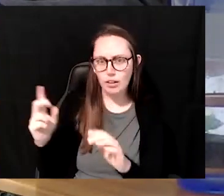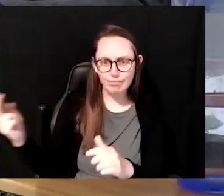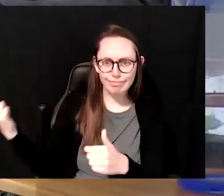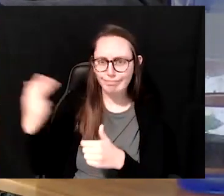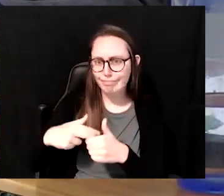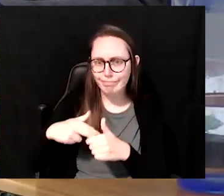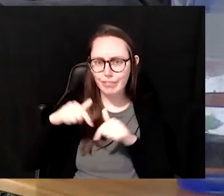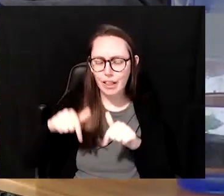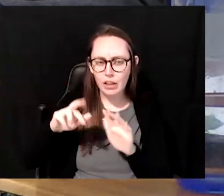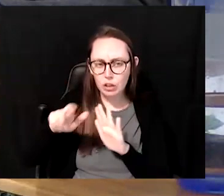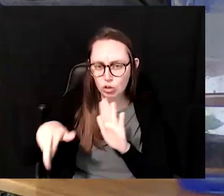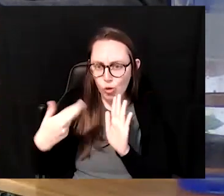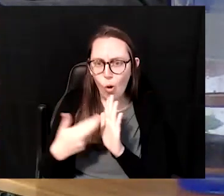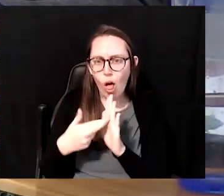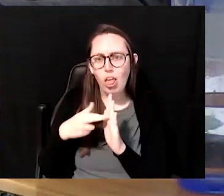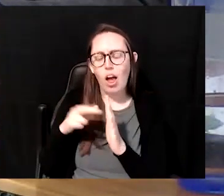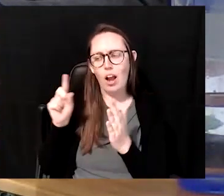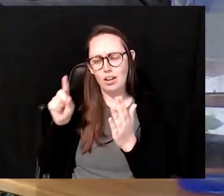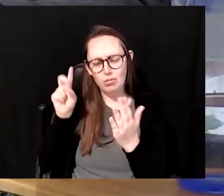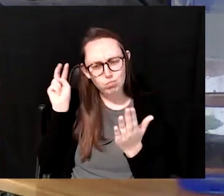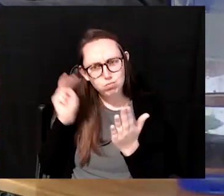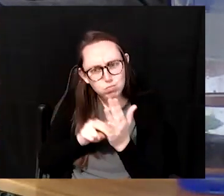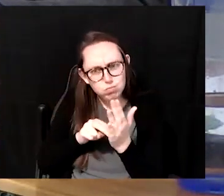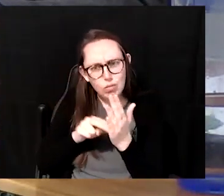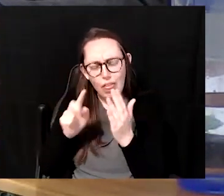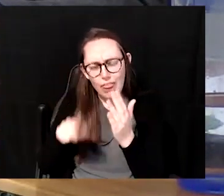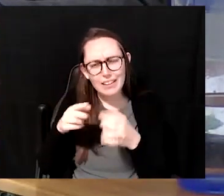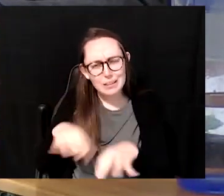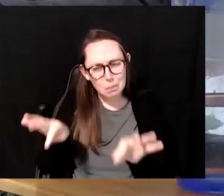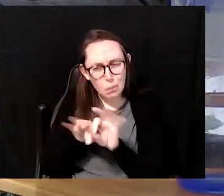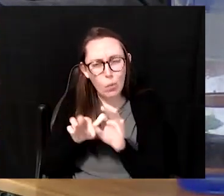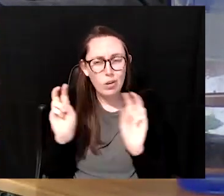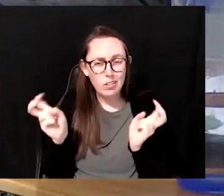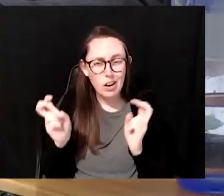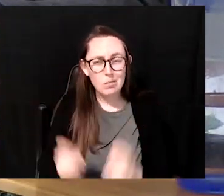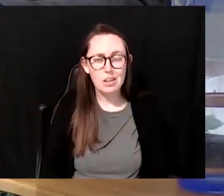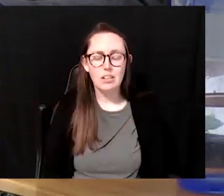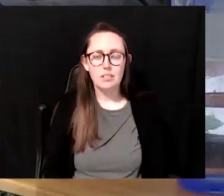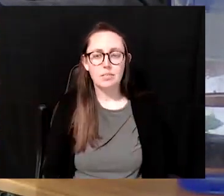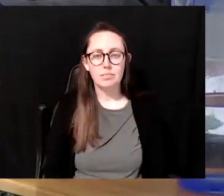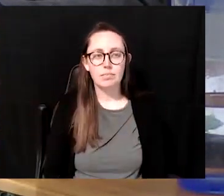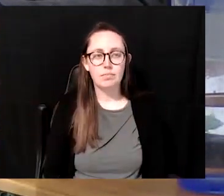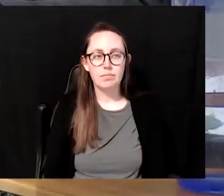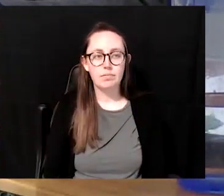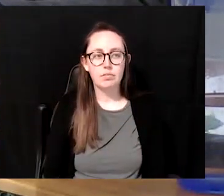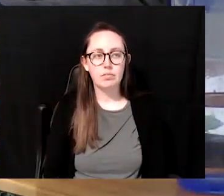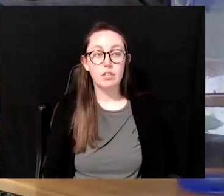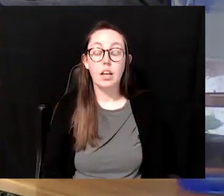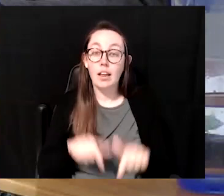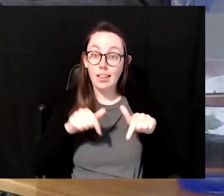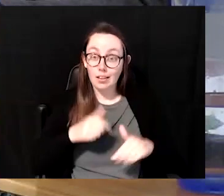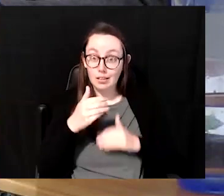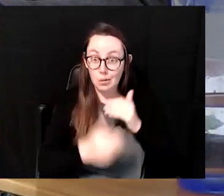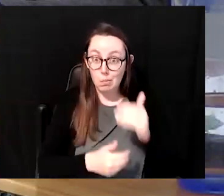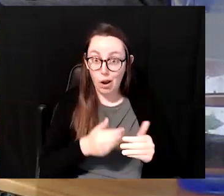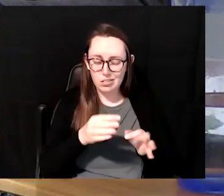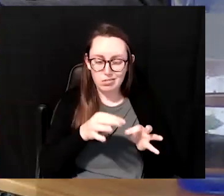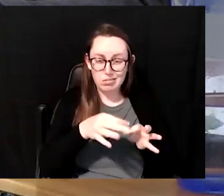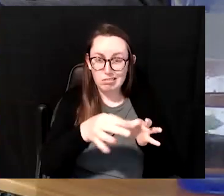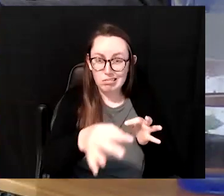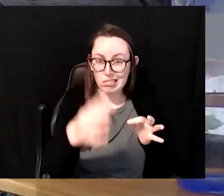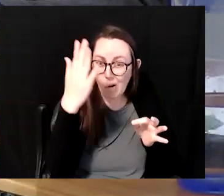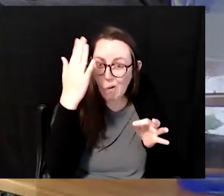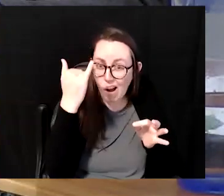very important issue one of the reasons that we have sort of been delayed in this process has simply been capacity and